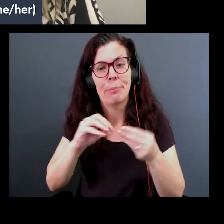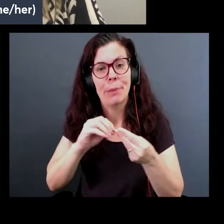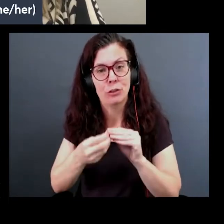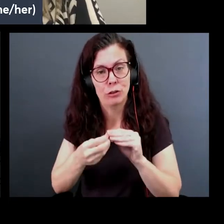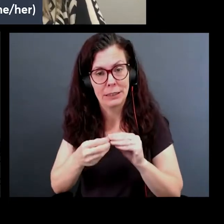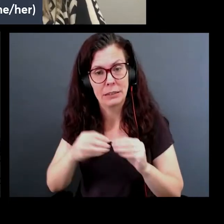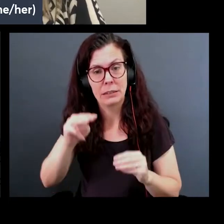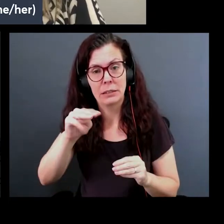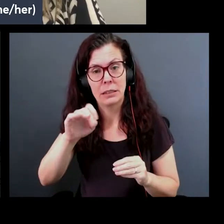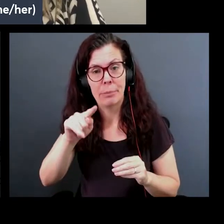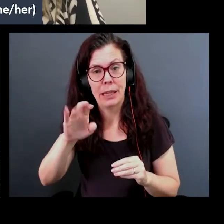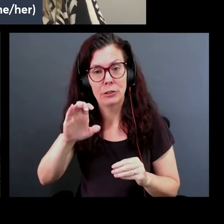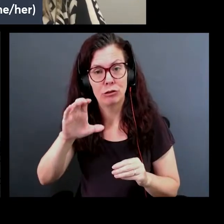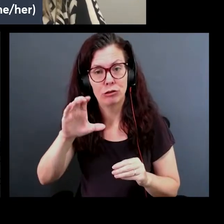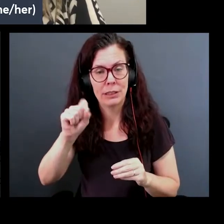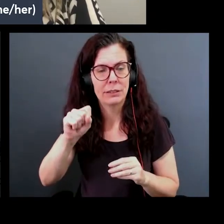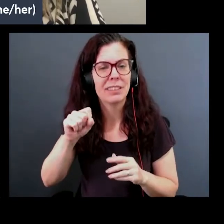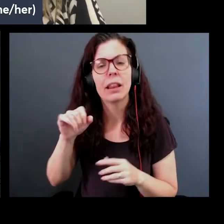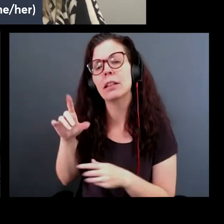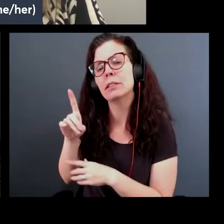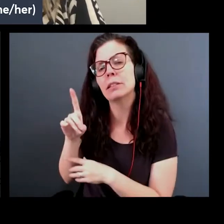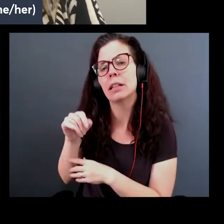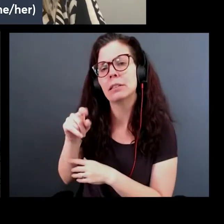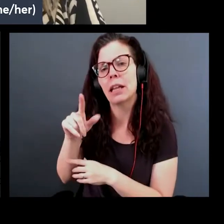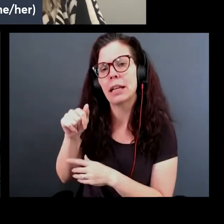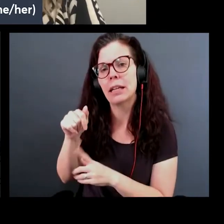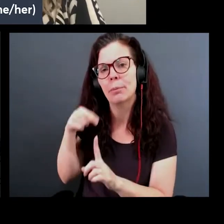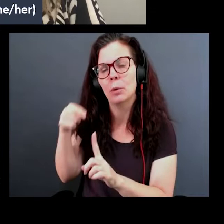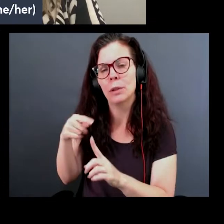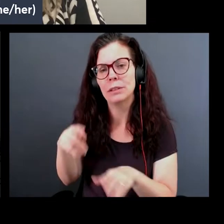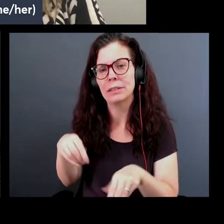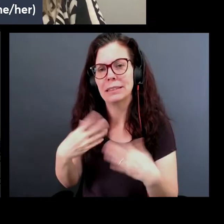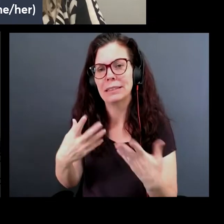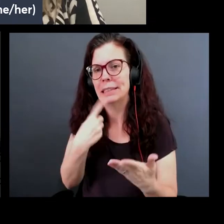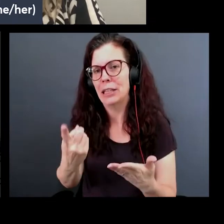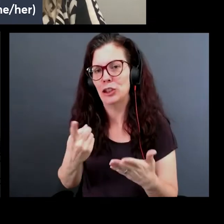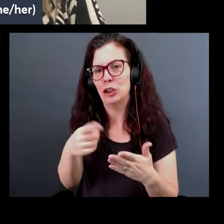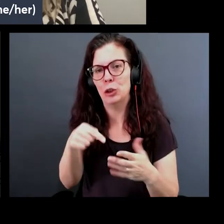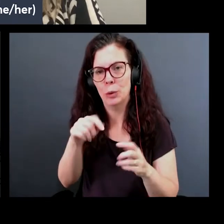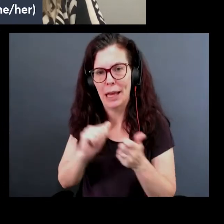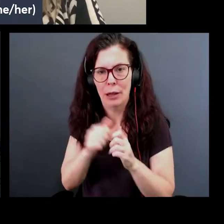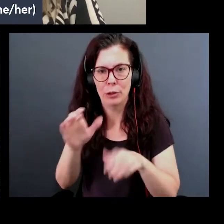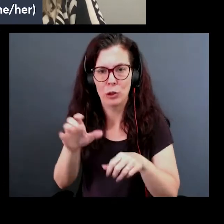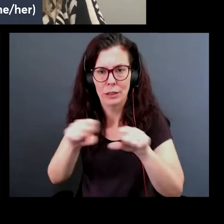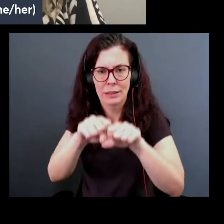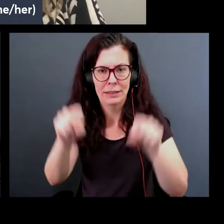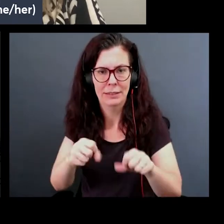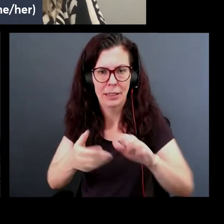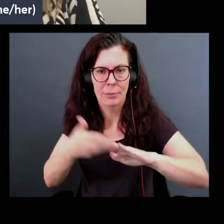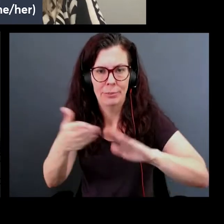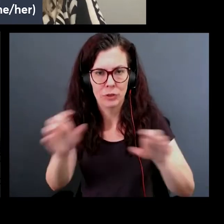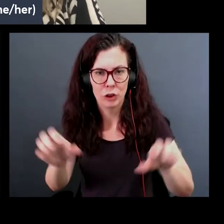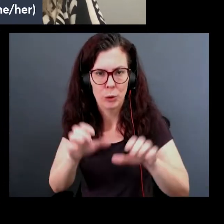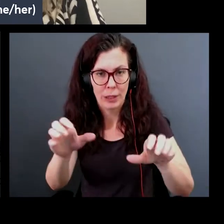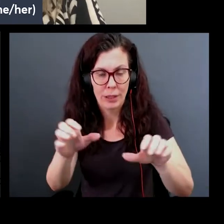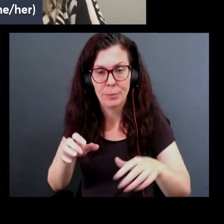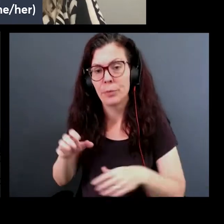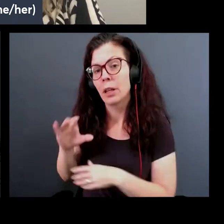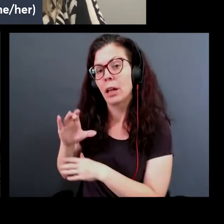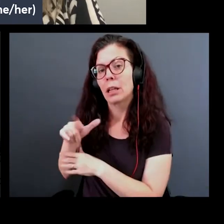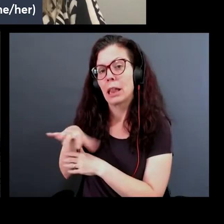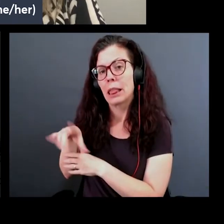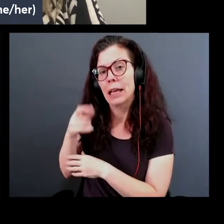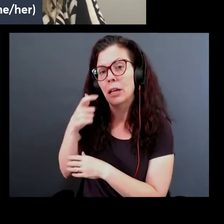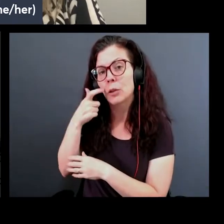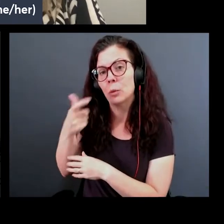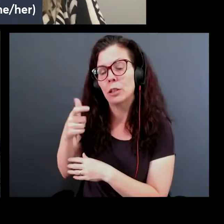a data point that tells you the performance of your system. And that's where CloudWatch Metric Insights is a powerful,